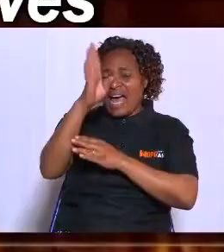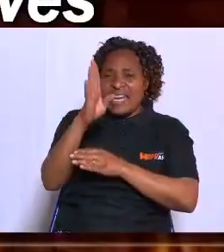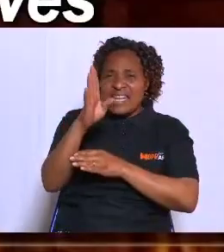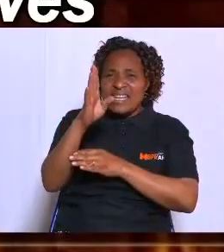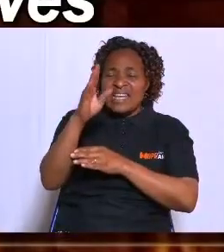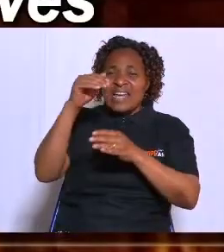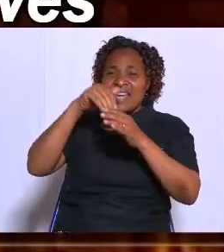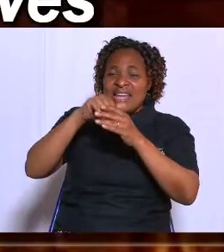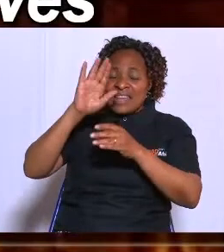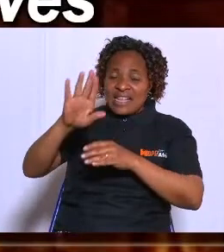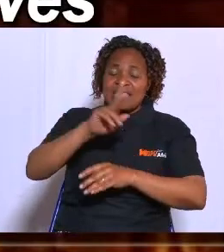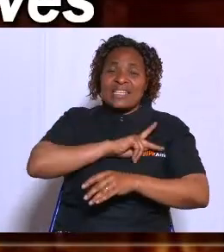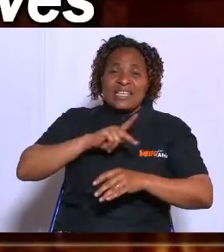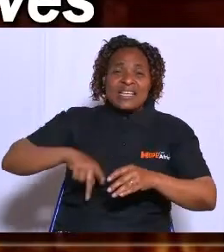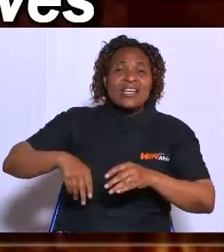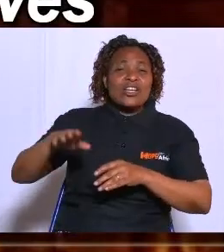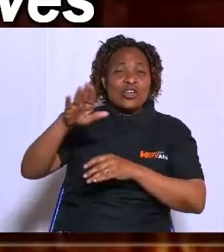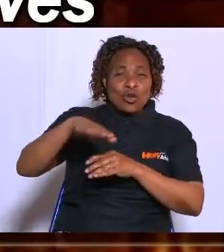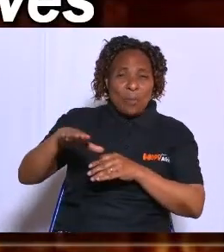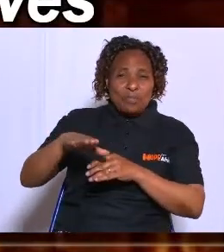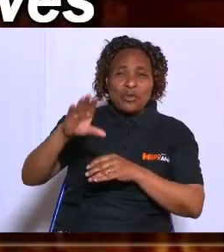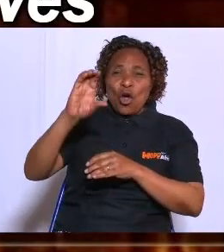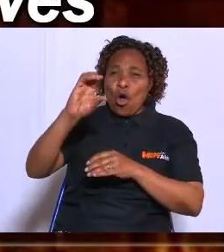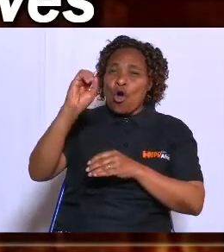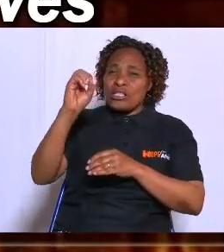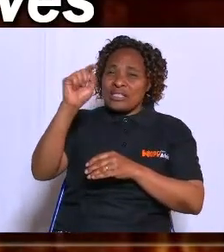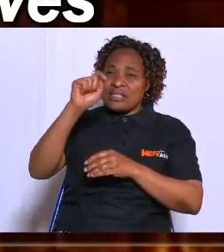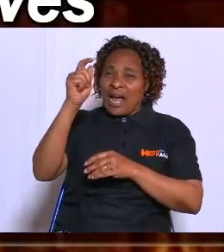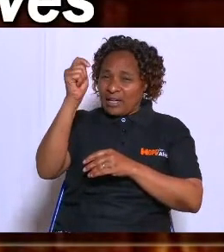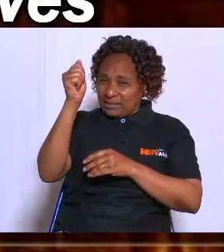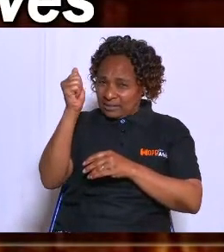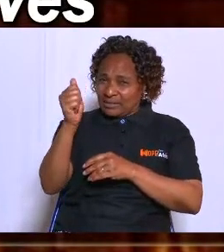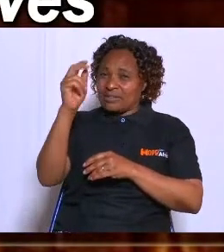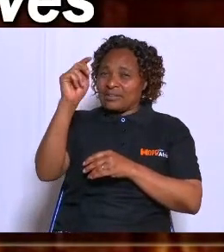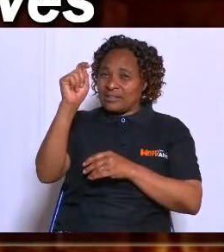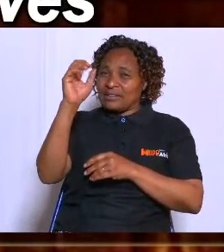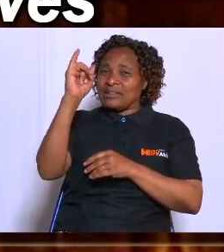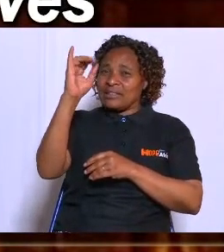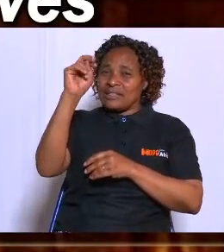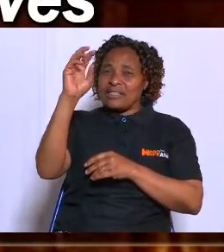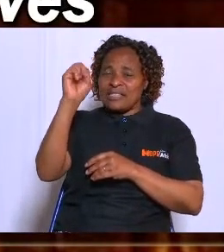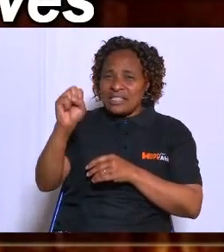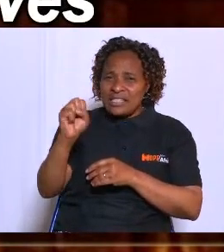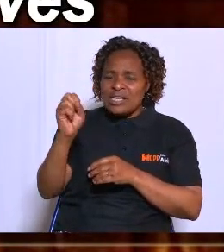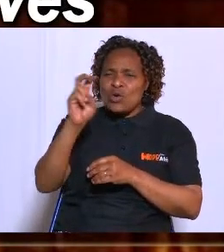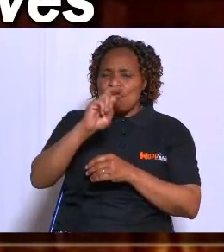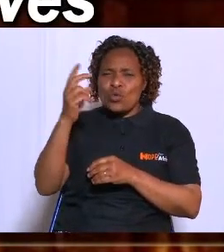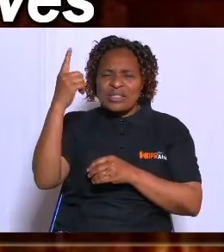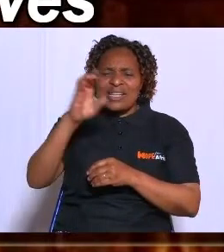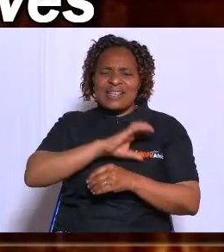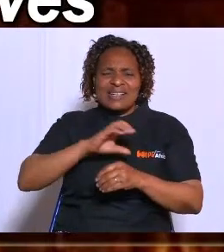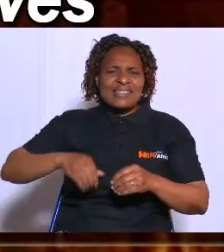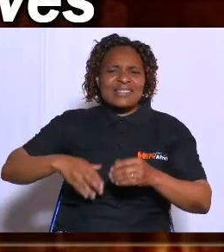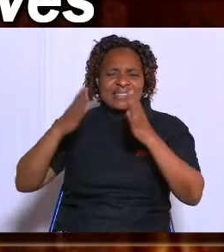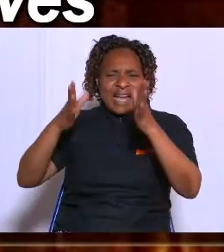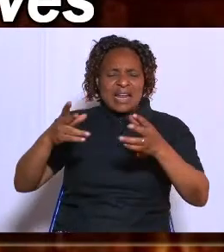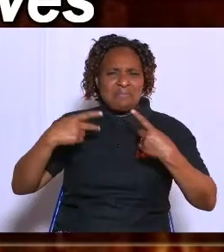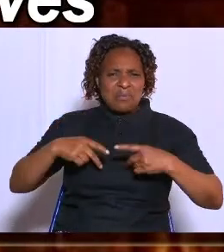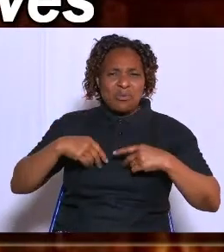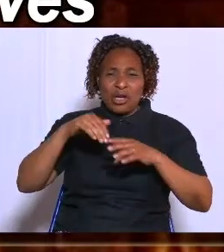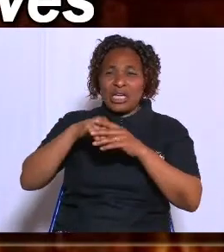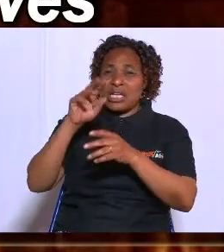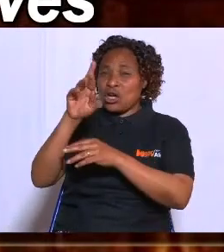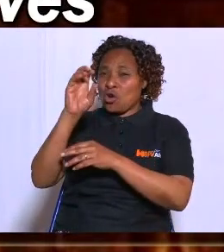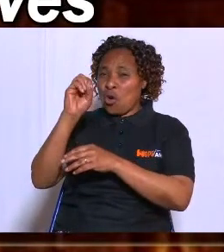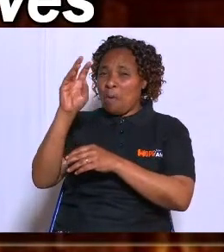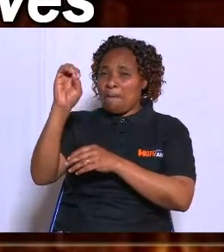preserve the Roman Empire Constantine look for ways to unite his kingdom Christian leaders in Rome wanted to